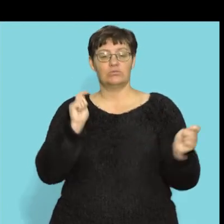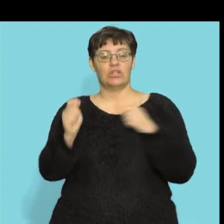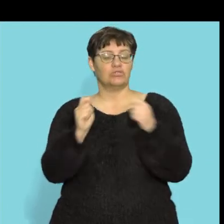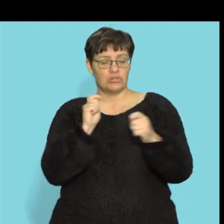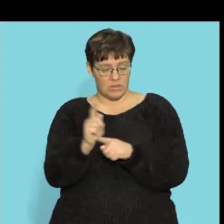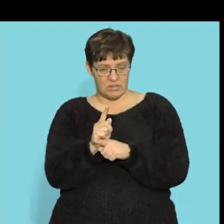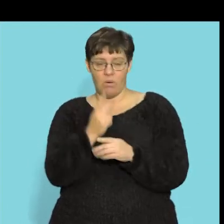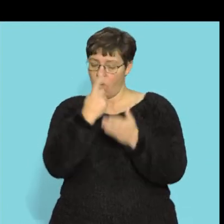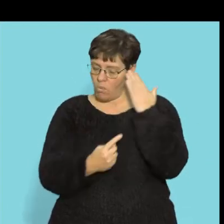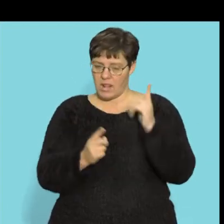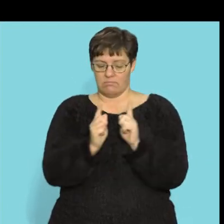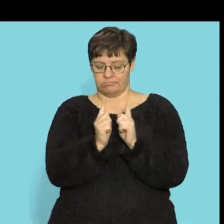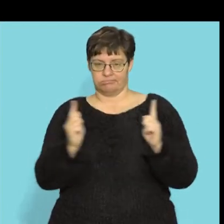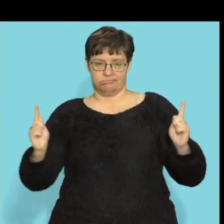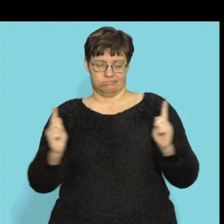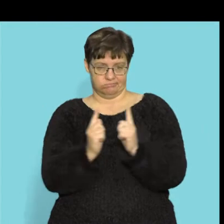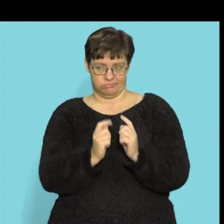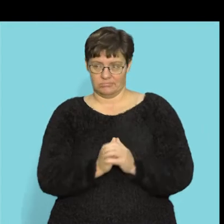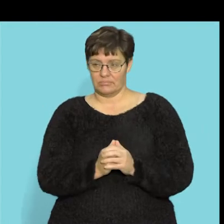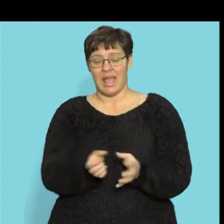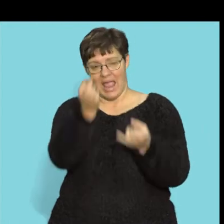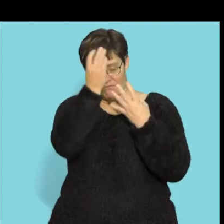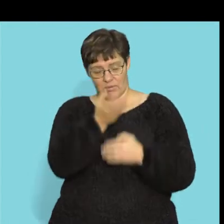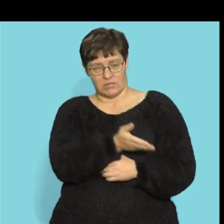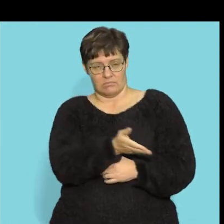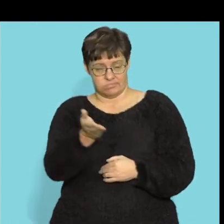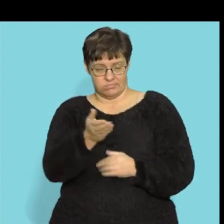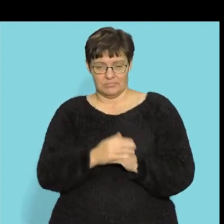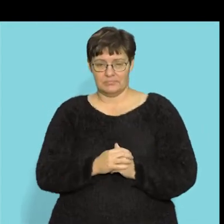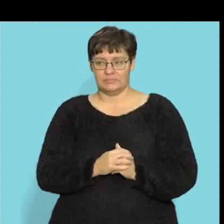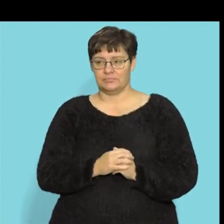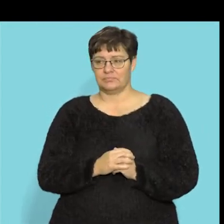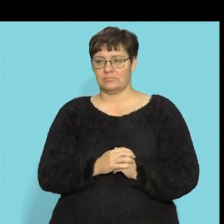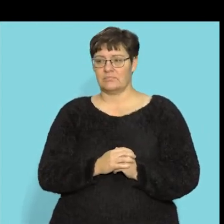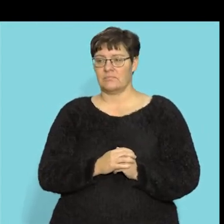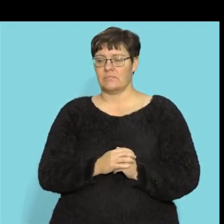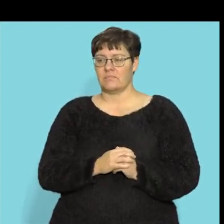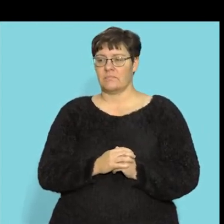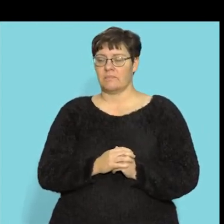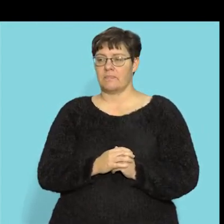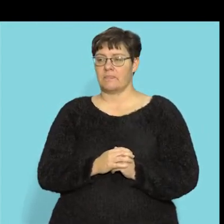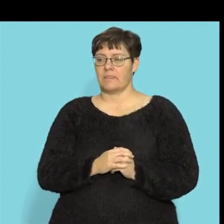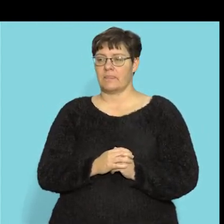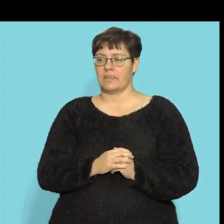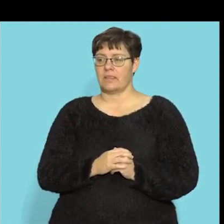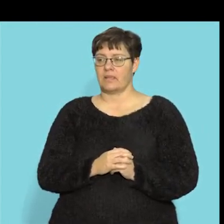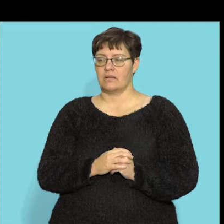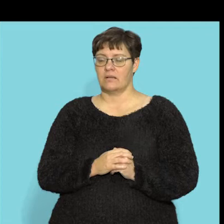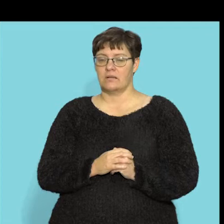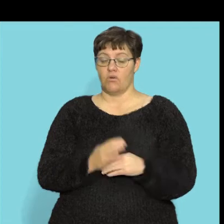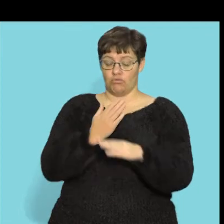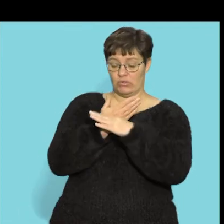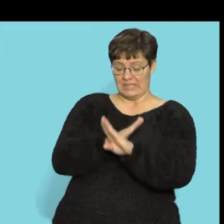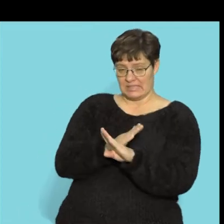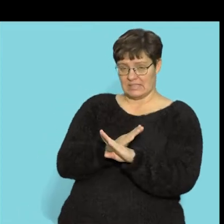or changed was the length of the wire, right? So this is the data, right? So we have got resistance